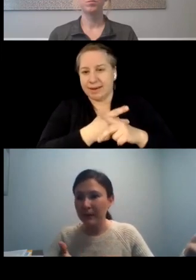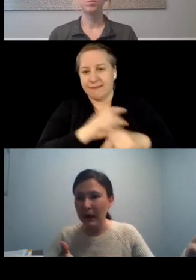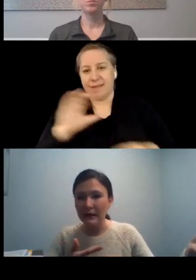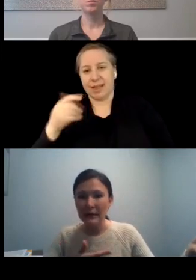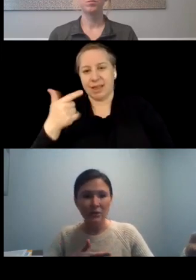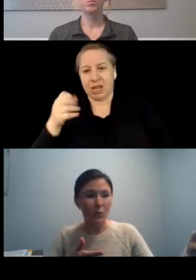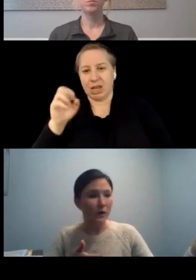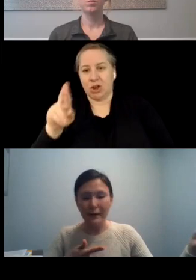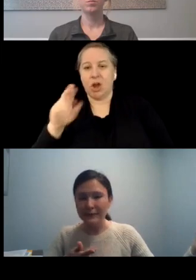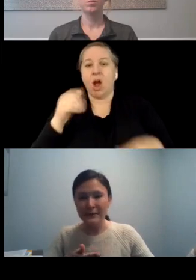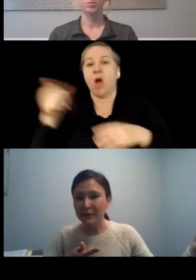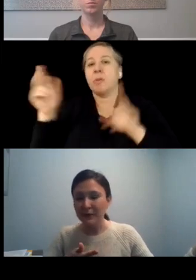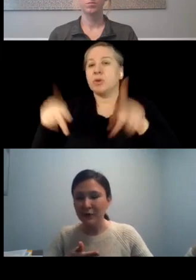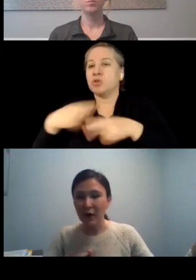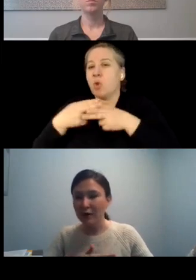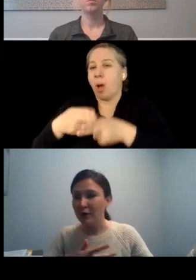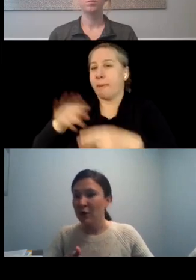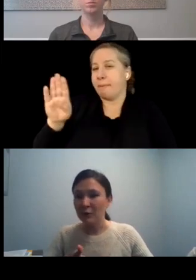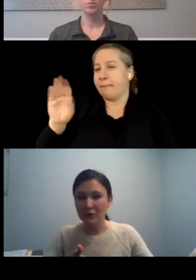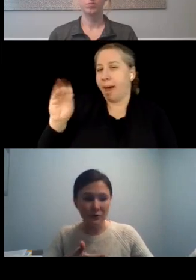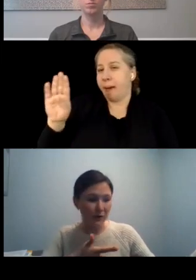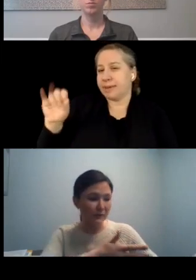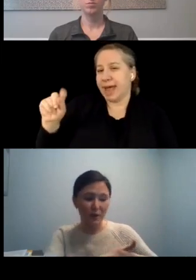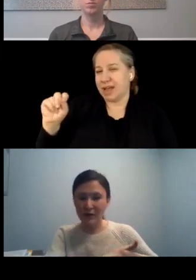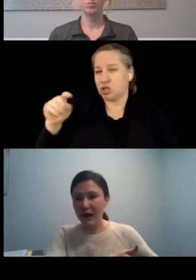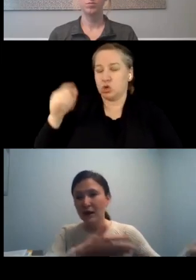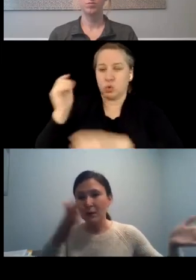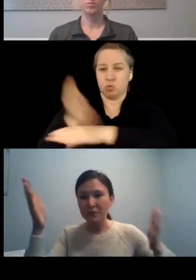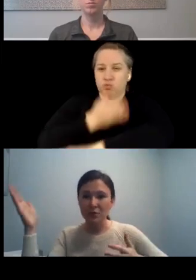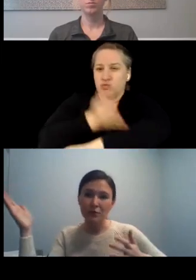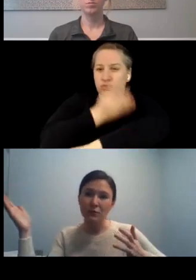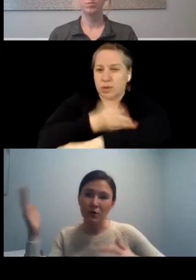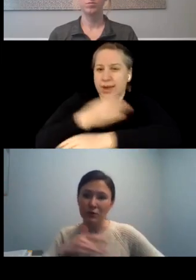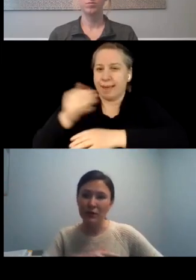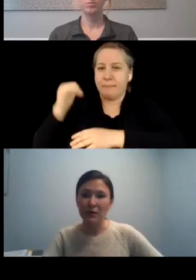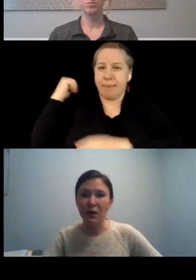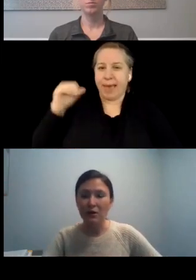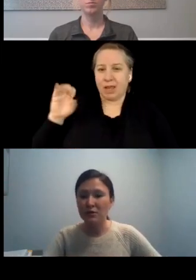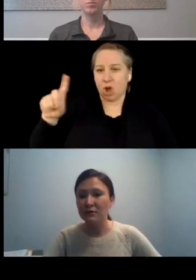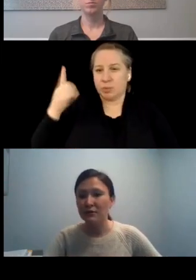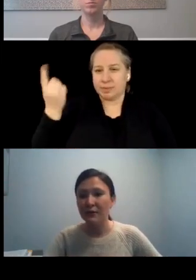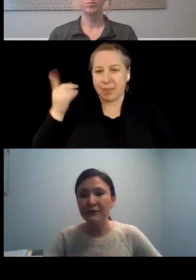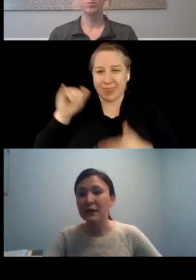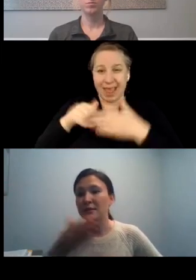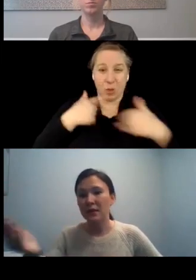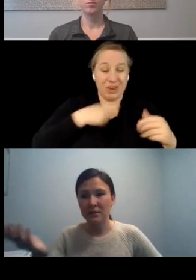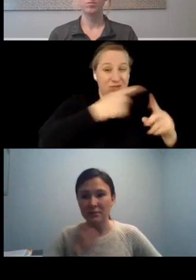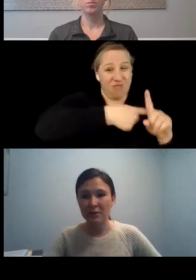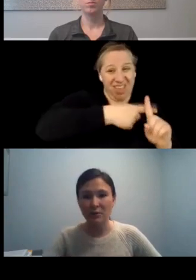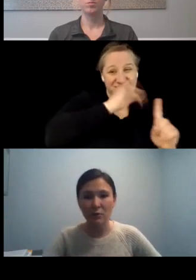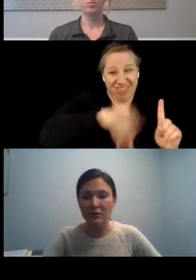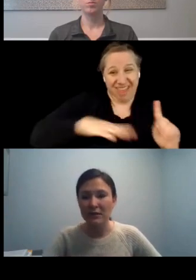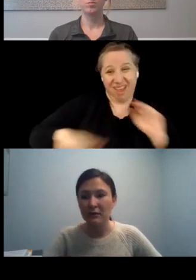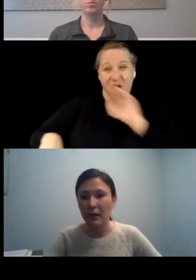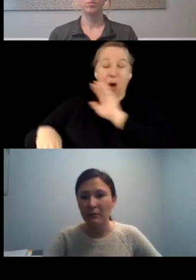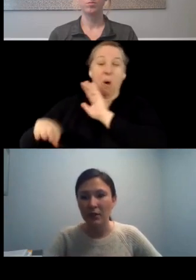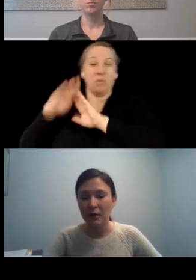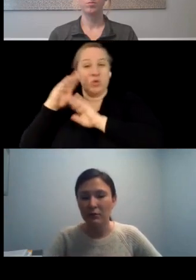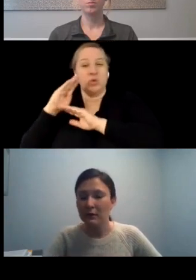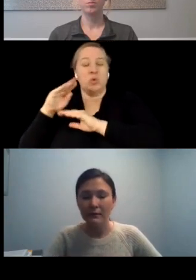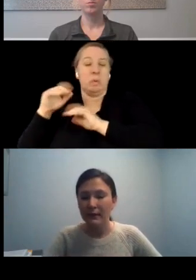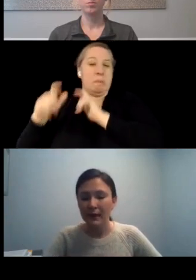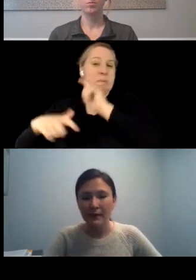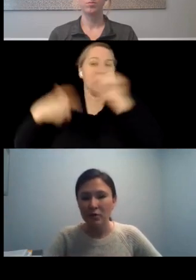call it a bobcat, to work on something in their yard, we do that up to really large fleet customers where we'll sell